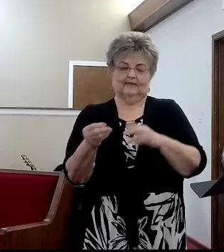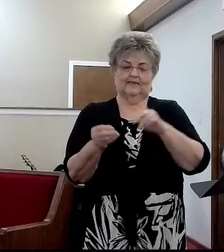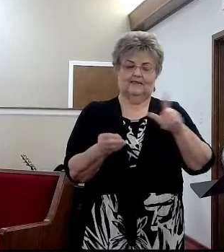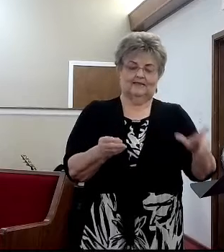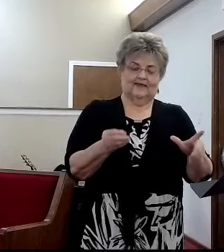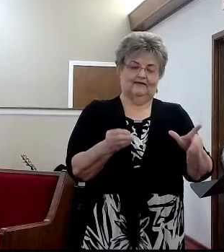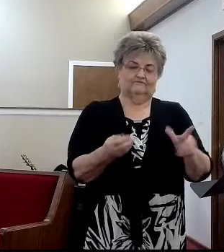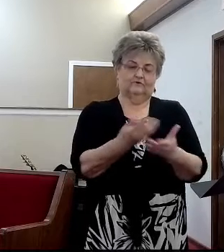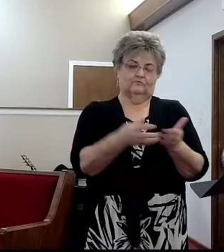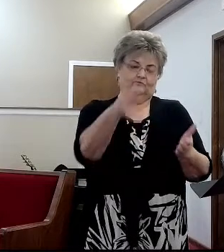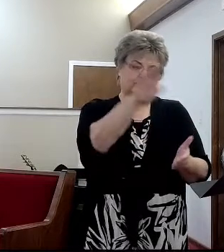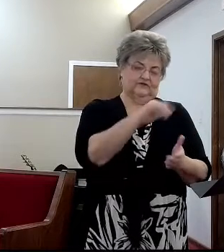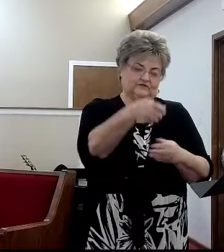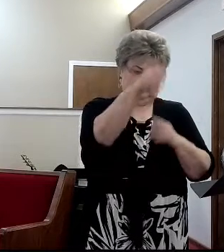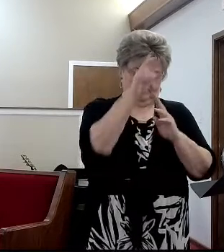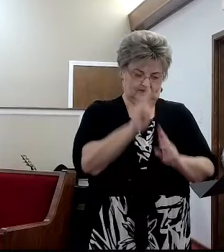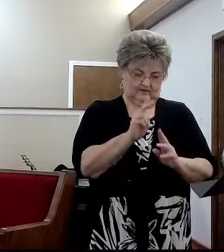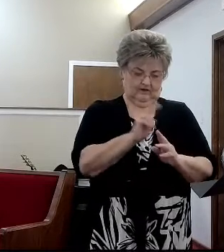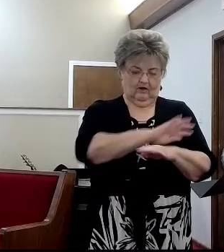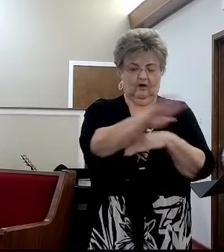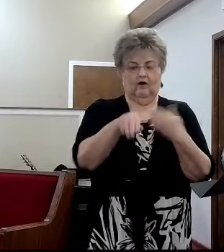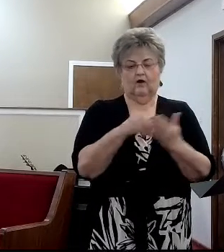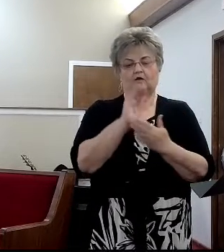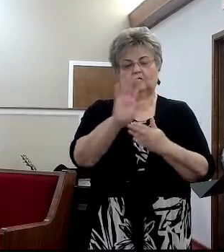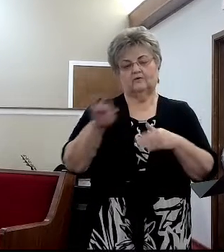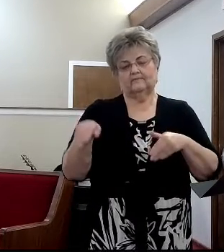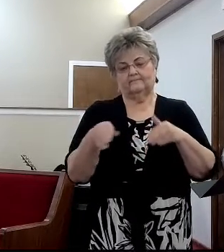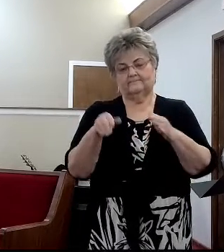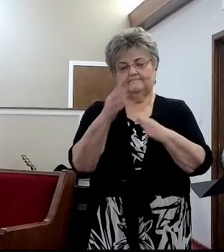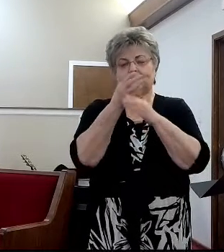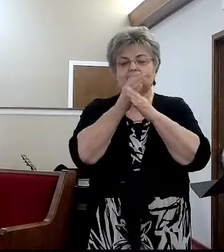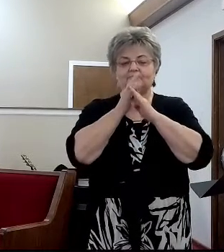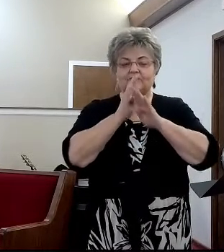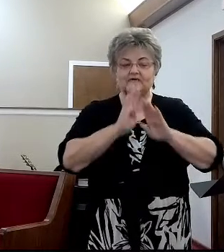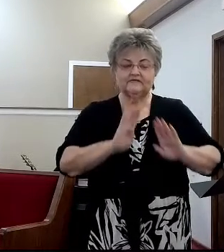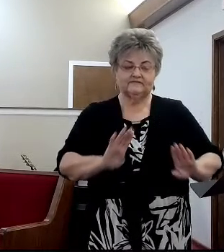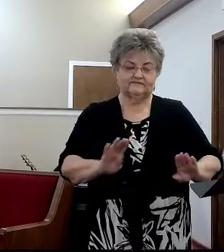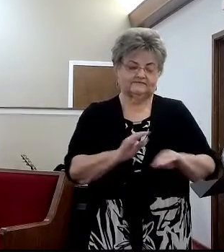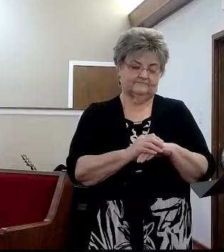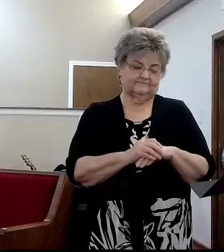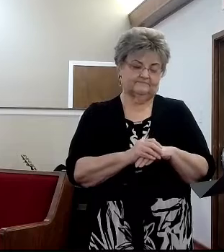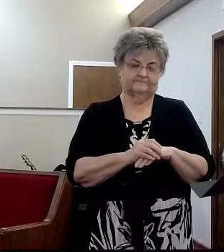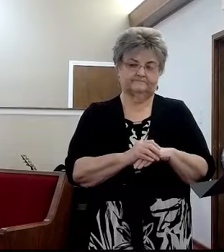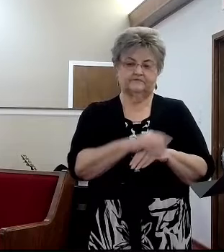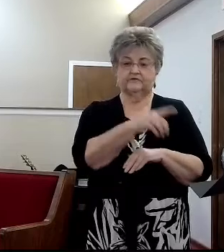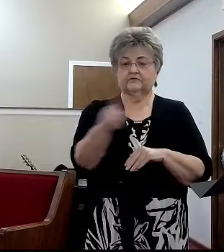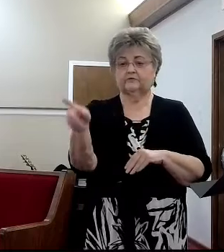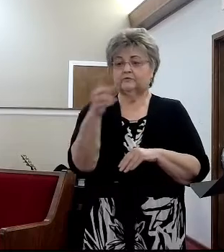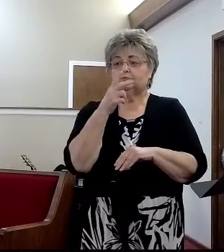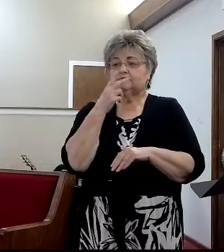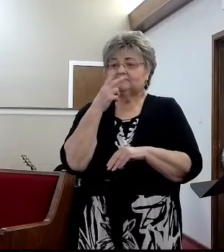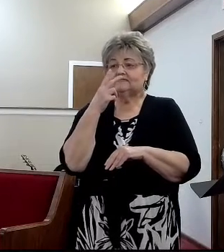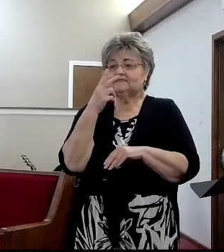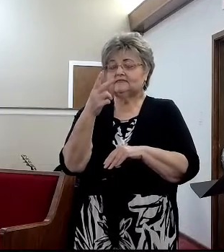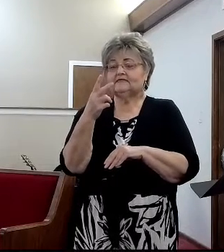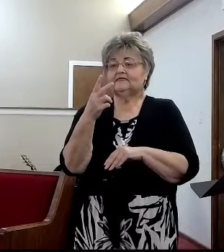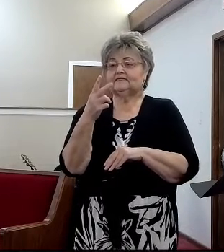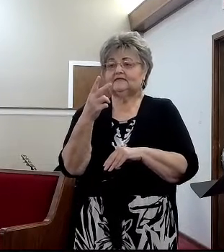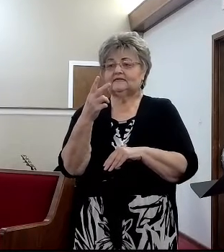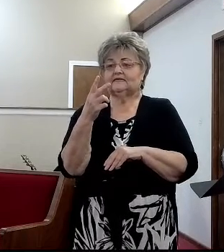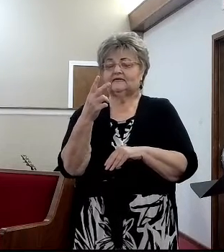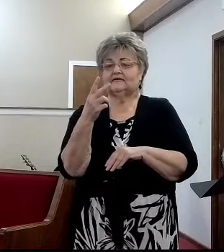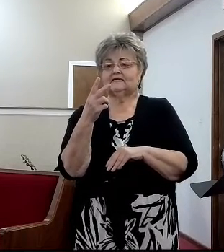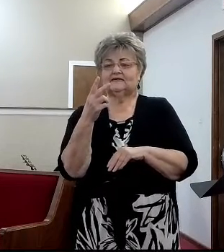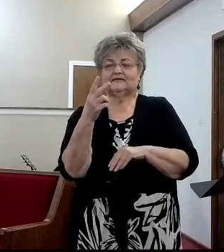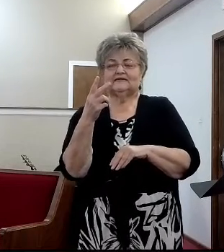of pleasantness, and all her paths are peace." We'll stop there. Did anybody see anything that